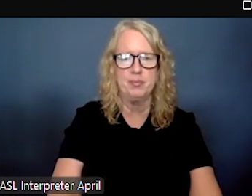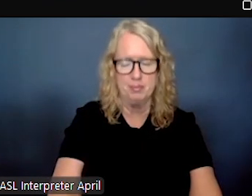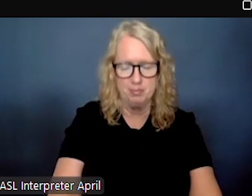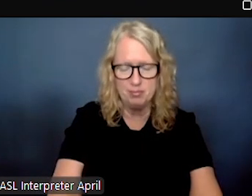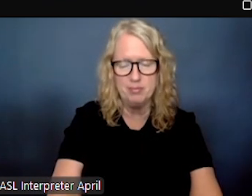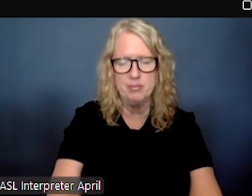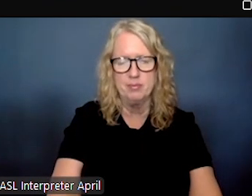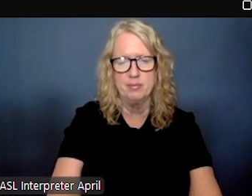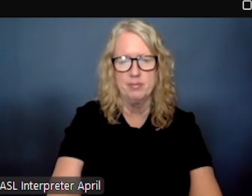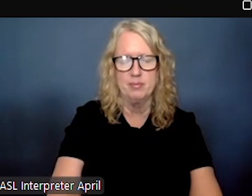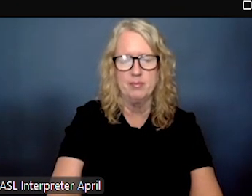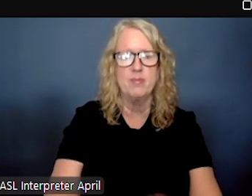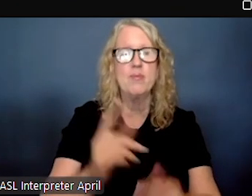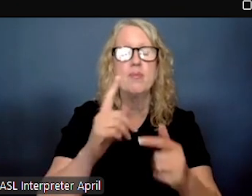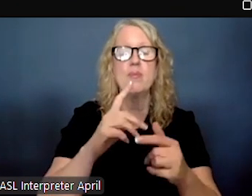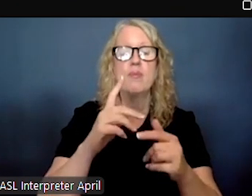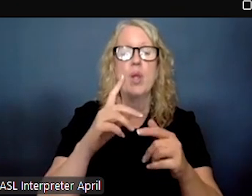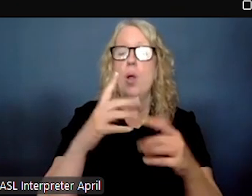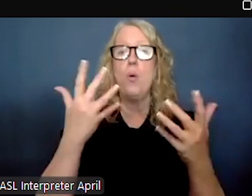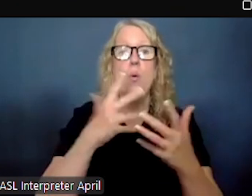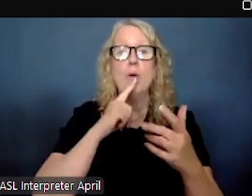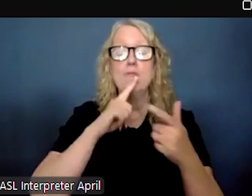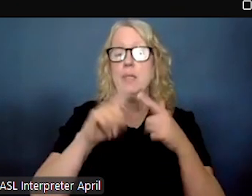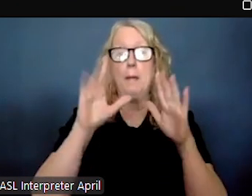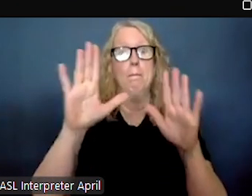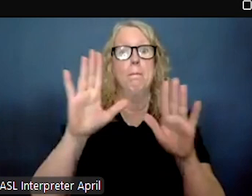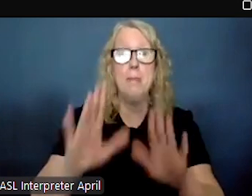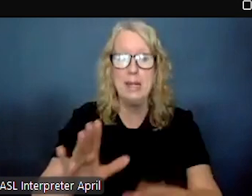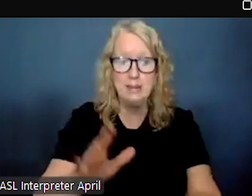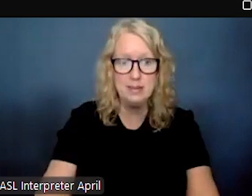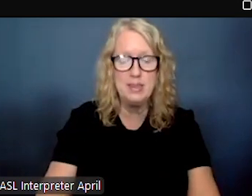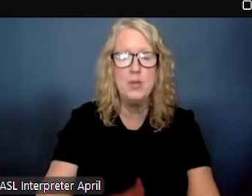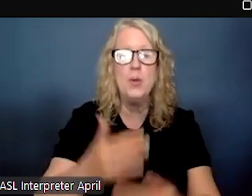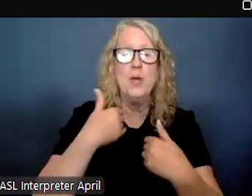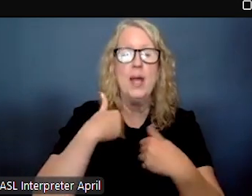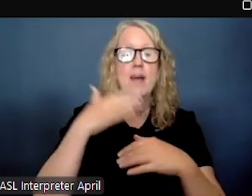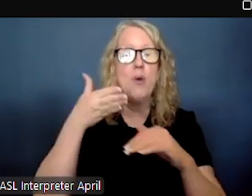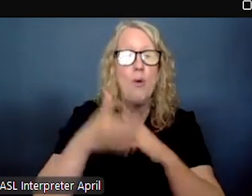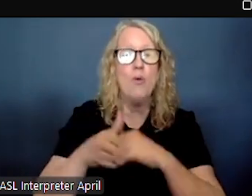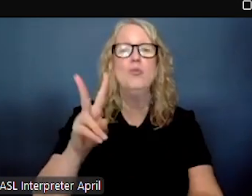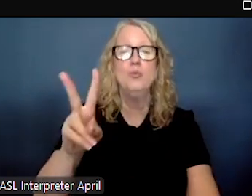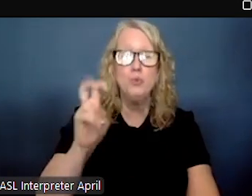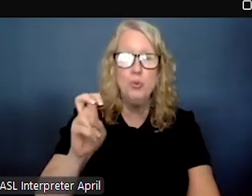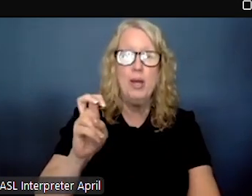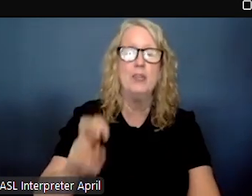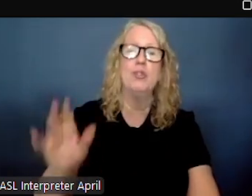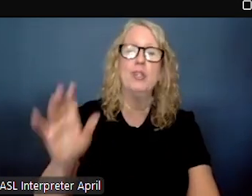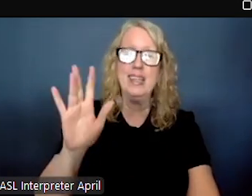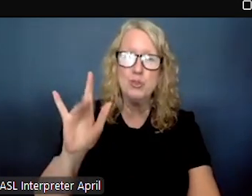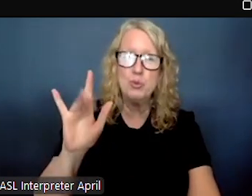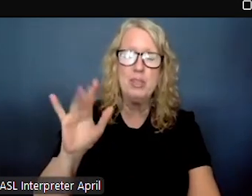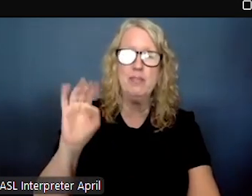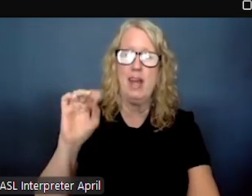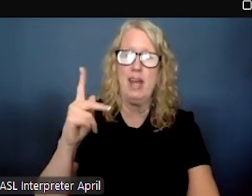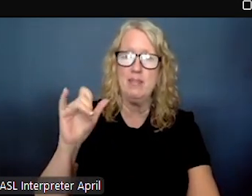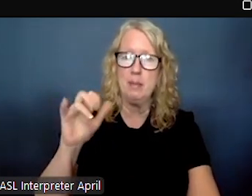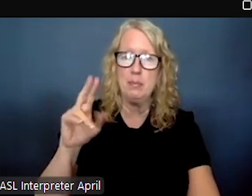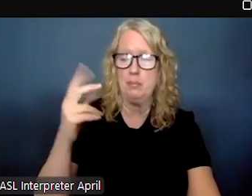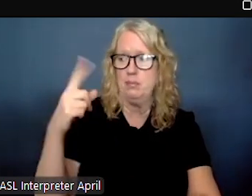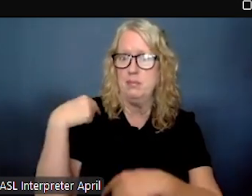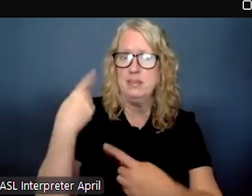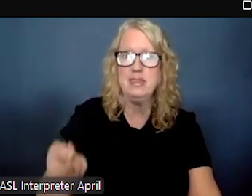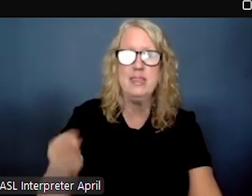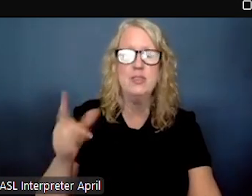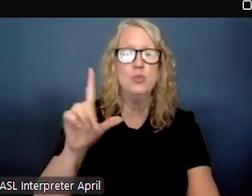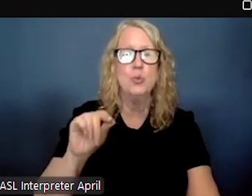Right? And what's amazing, we have had 225 episodes since